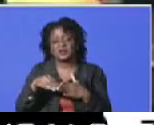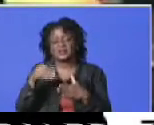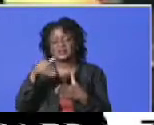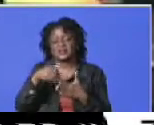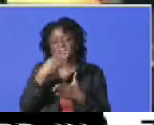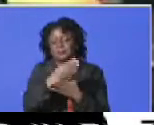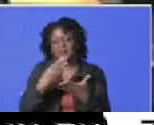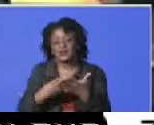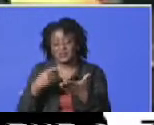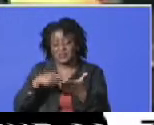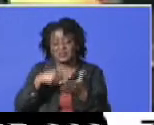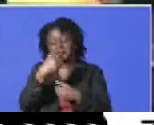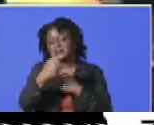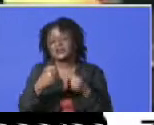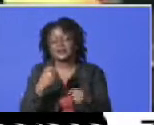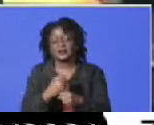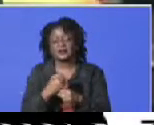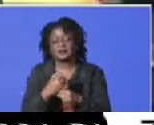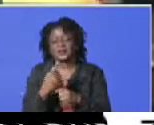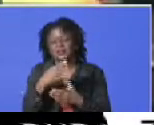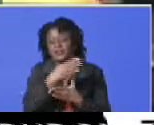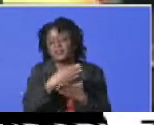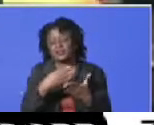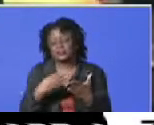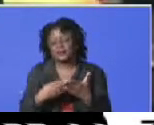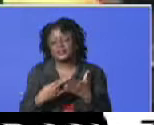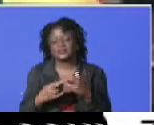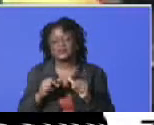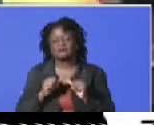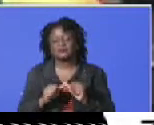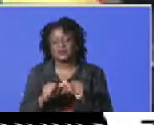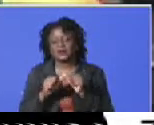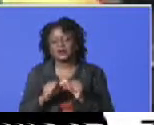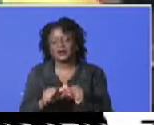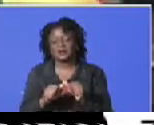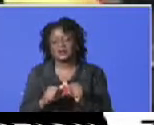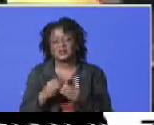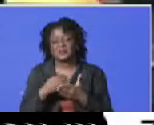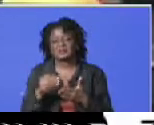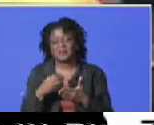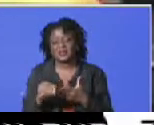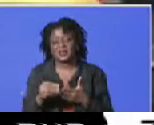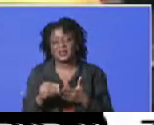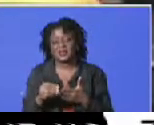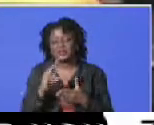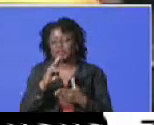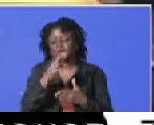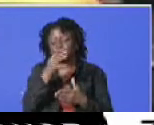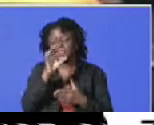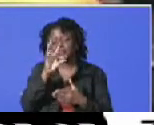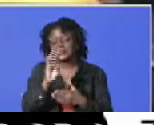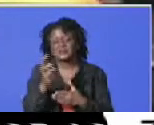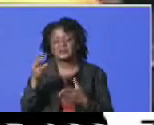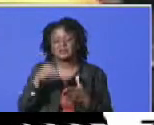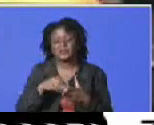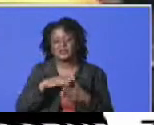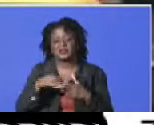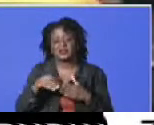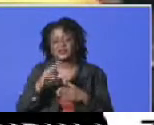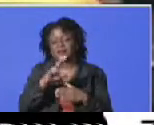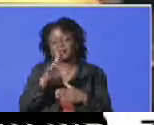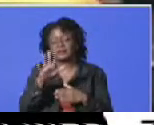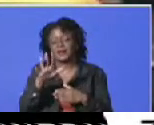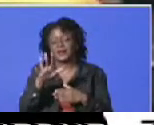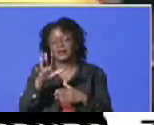As a result, we have budgeted recurrent spending of $2.6 billion, which is